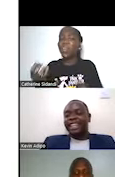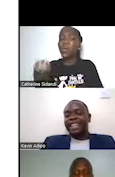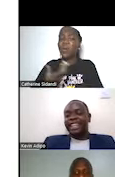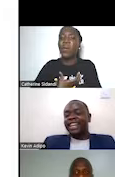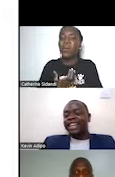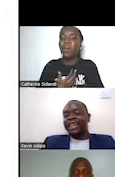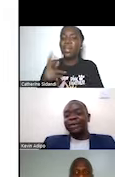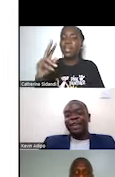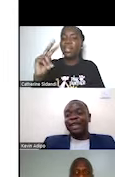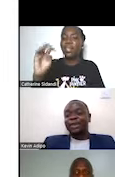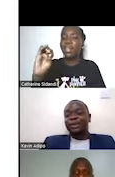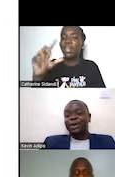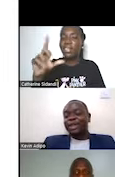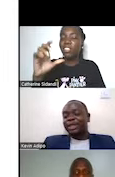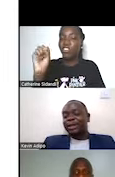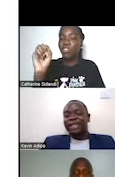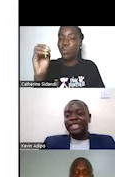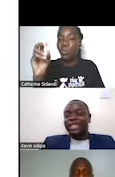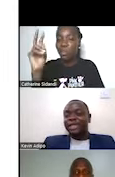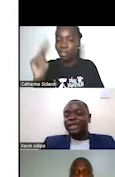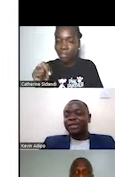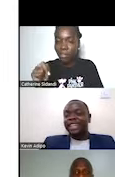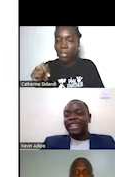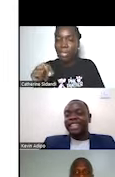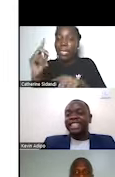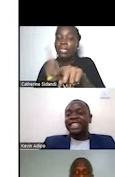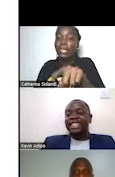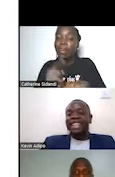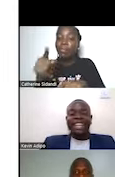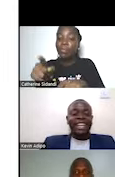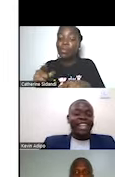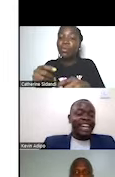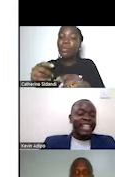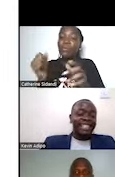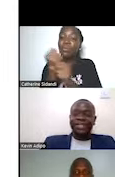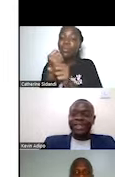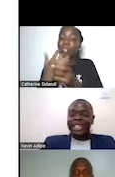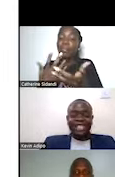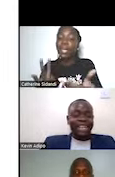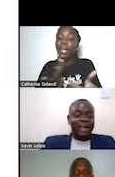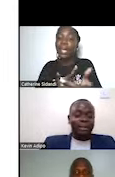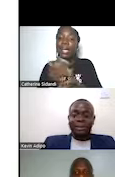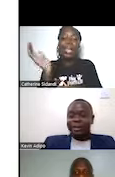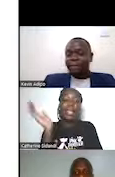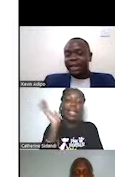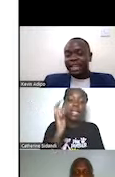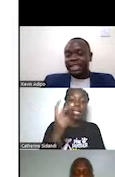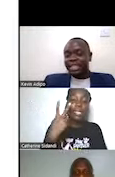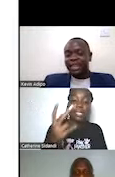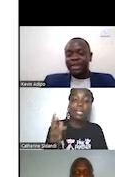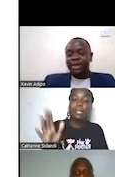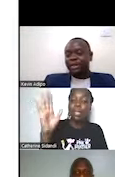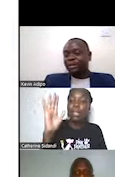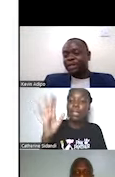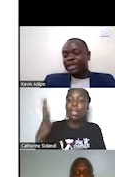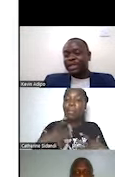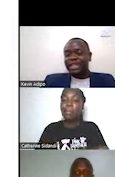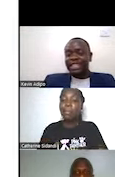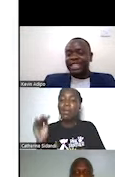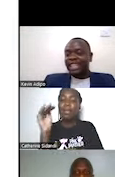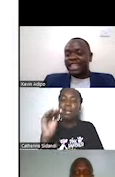Ogudha. While we were doing a presentation, we had hands raised up, people asking a lot